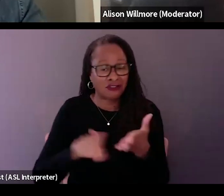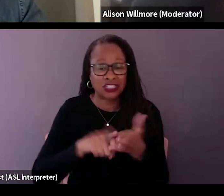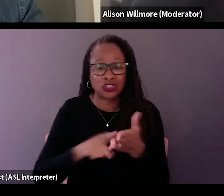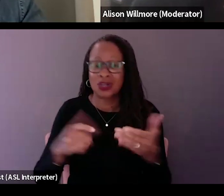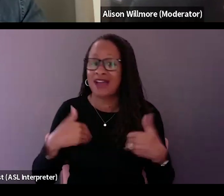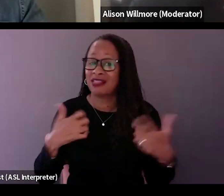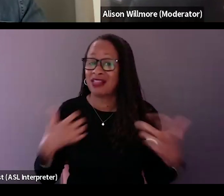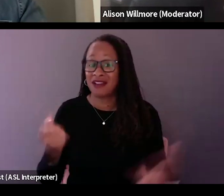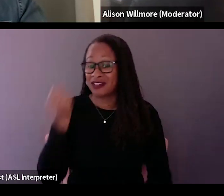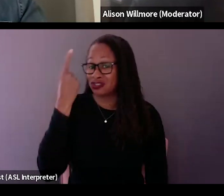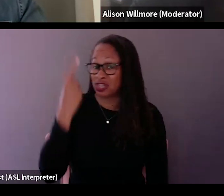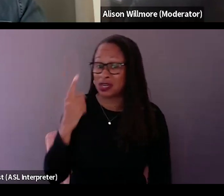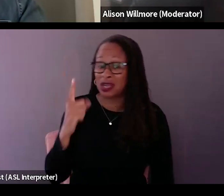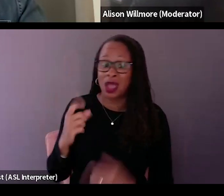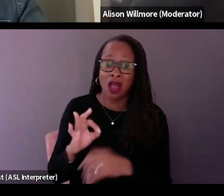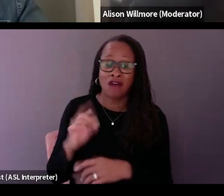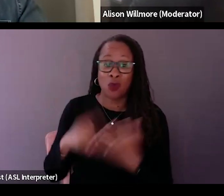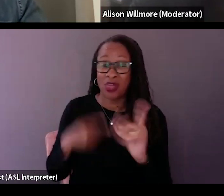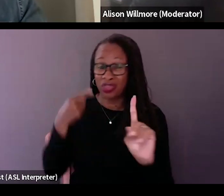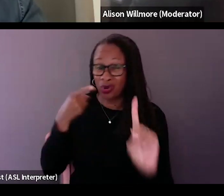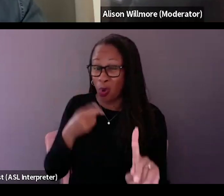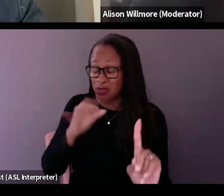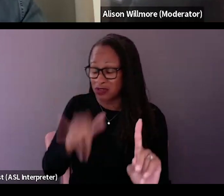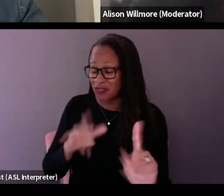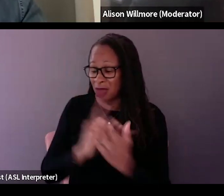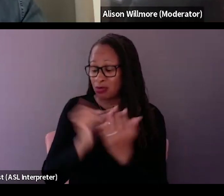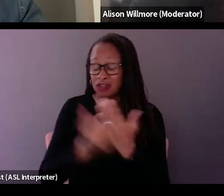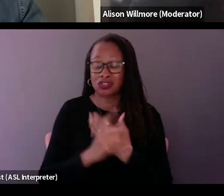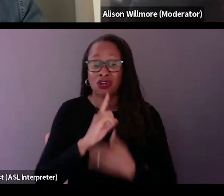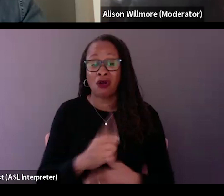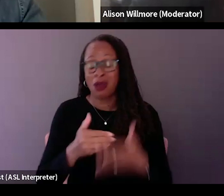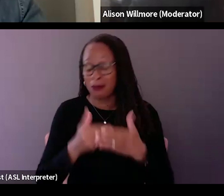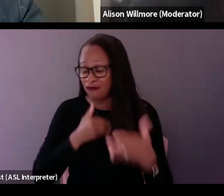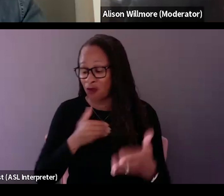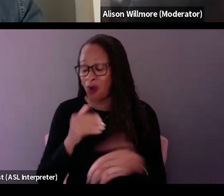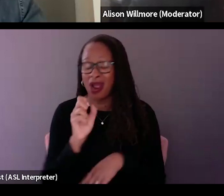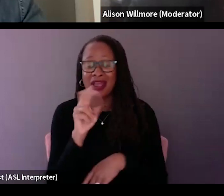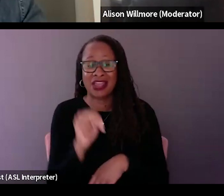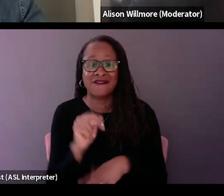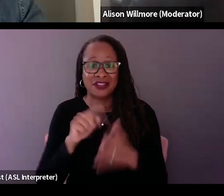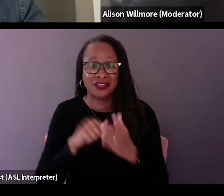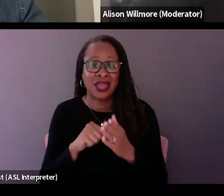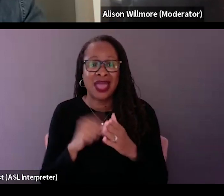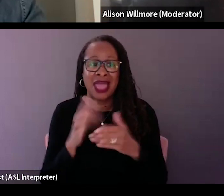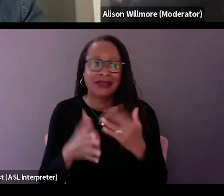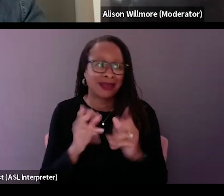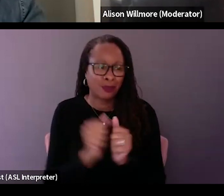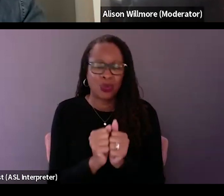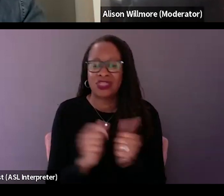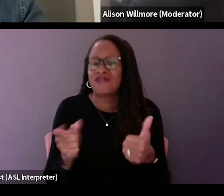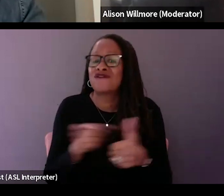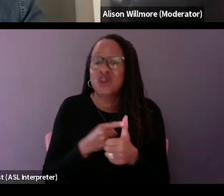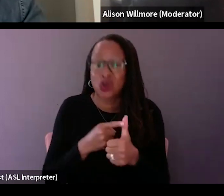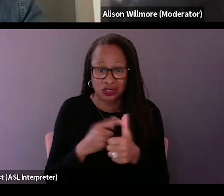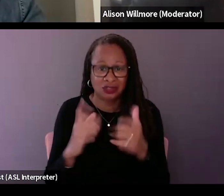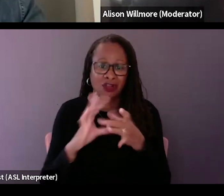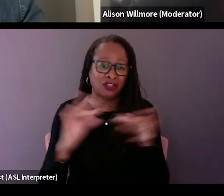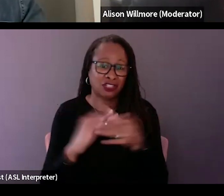understanding of what the goals of that project are before I even end up in the first conversation.